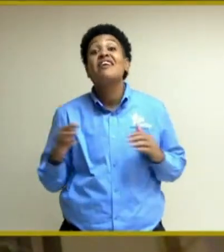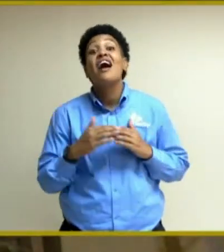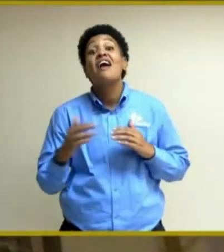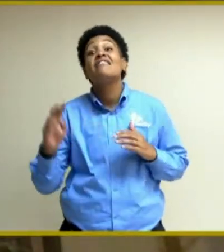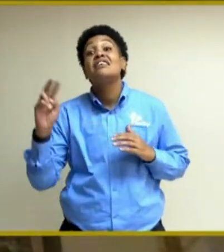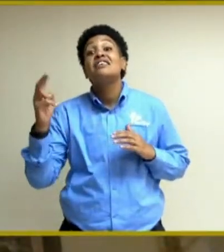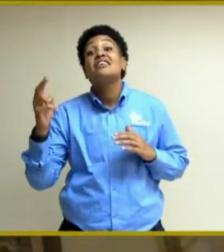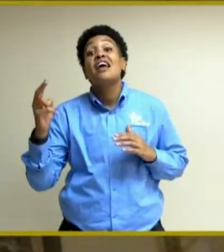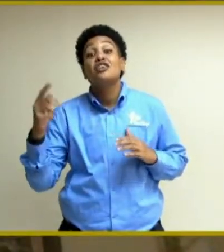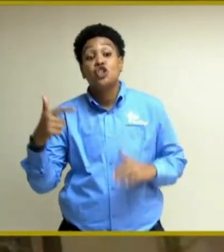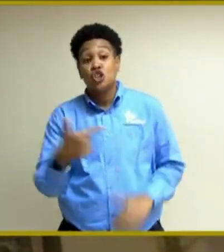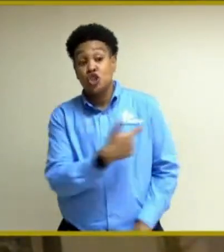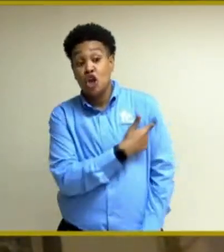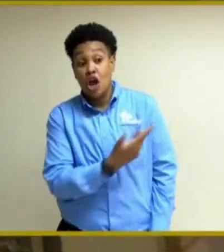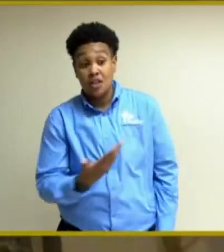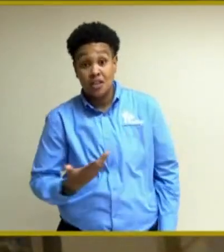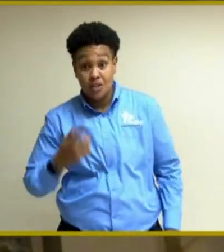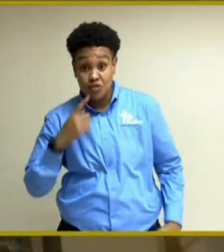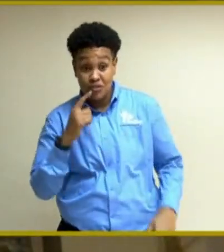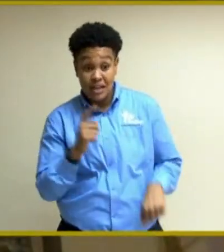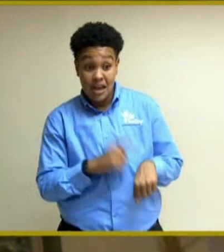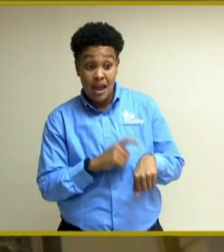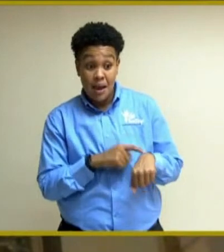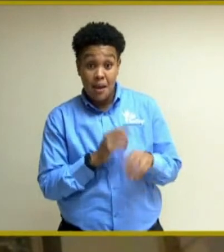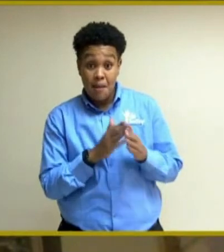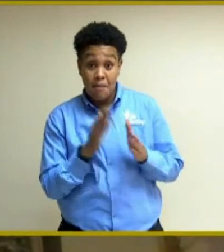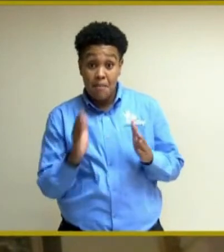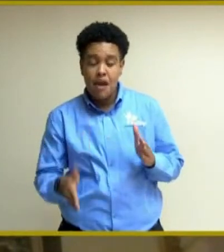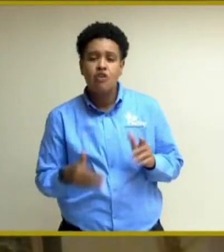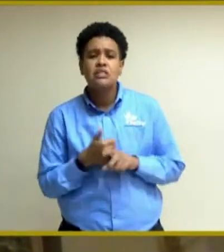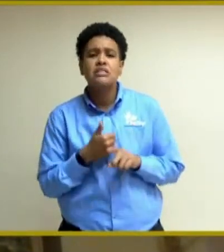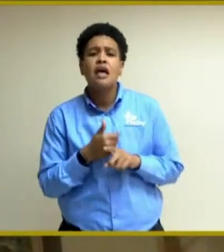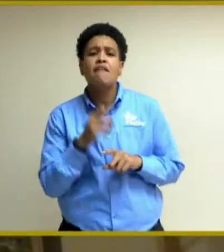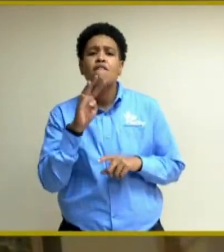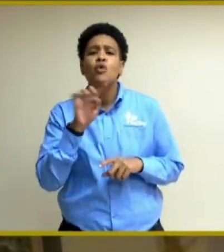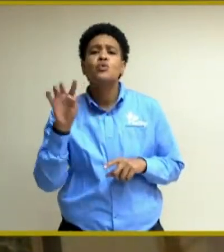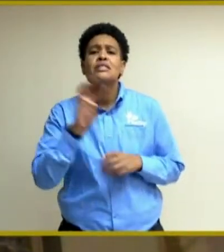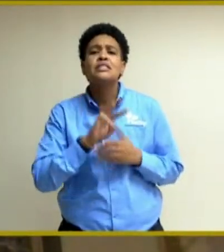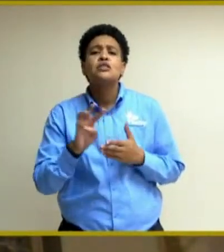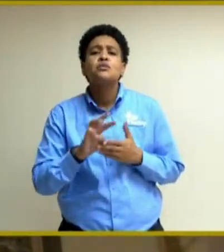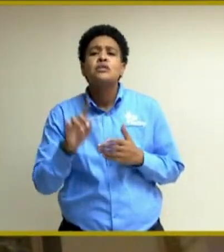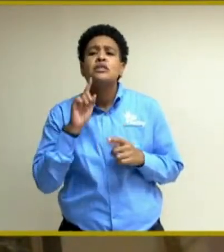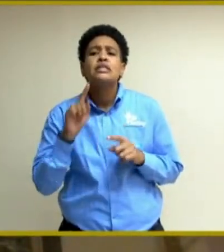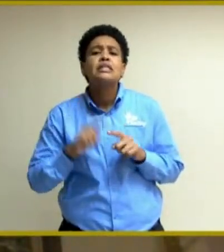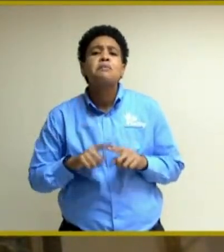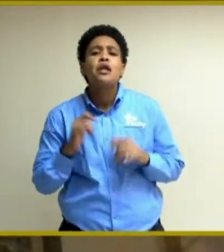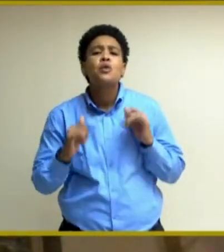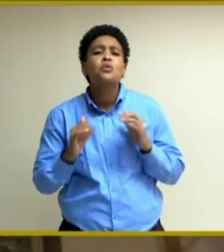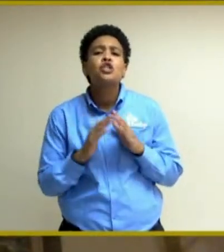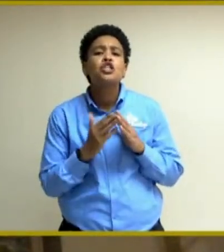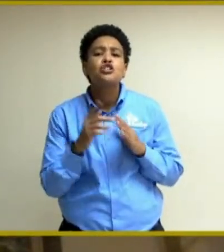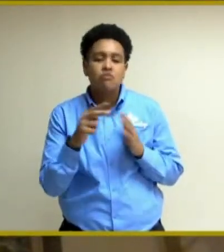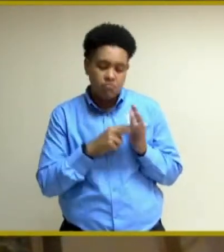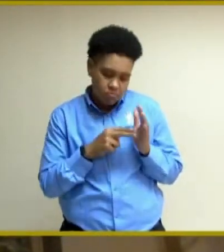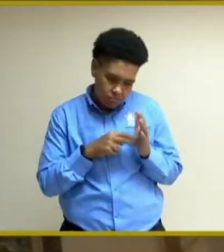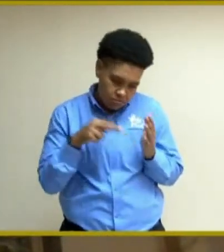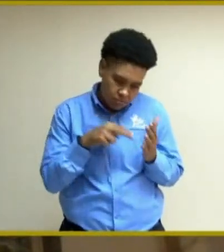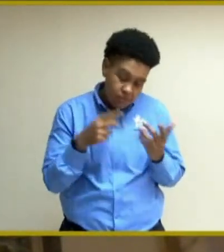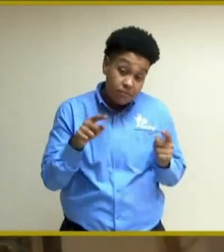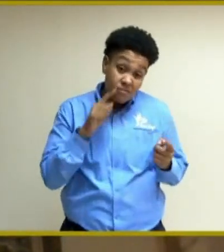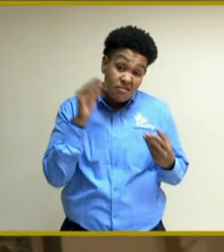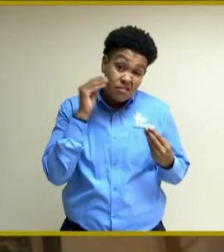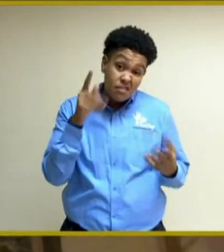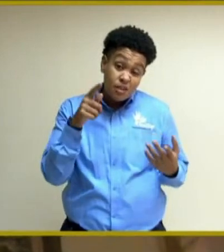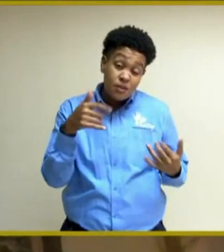second shot, there is a period that is 4 to 6 weeks, depending on which literature you're reading, that says